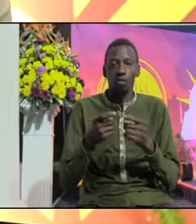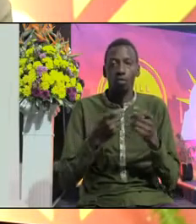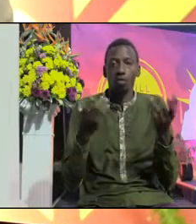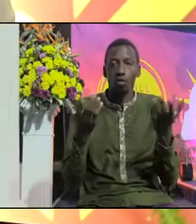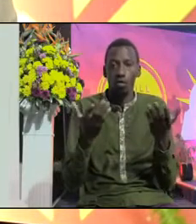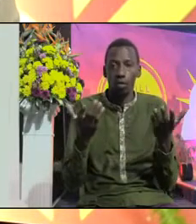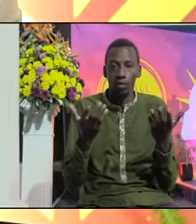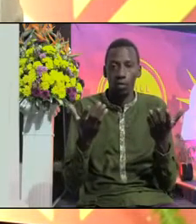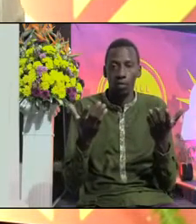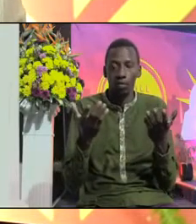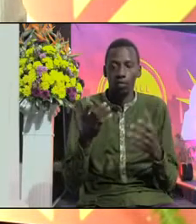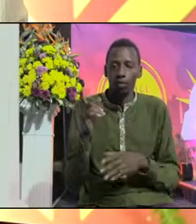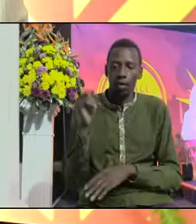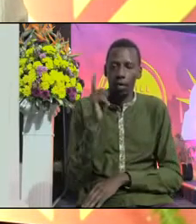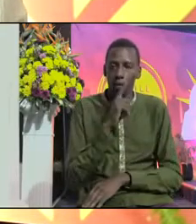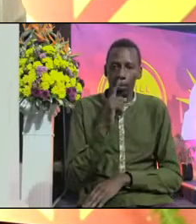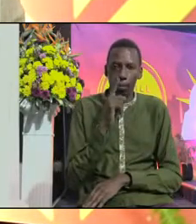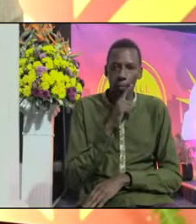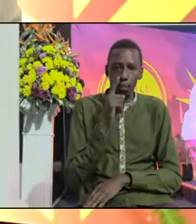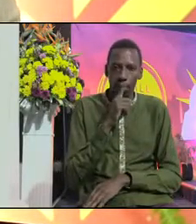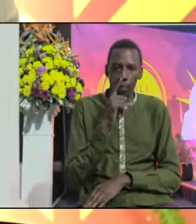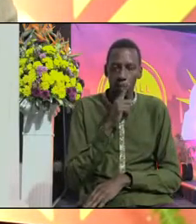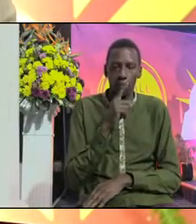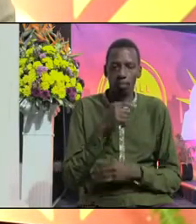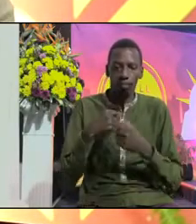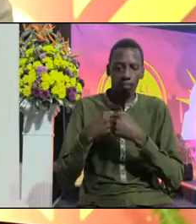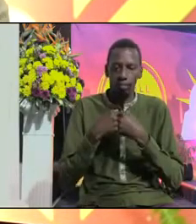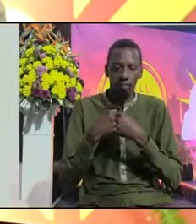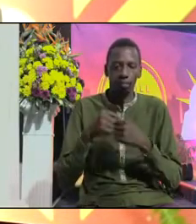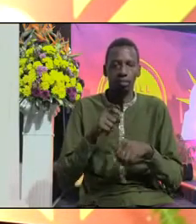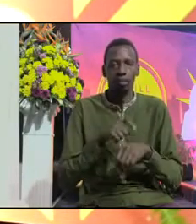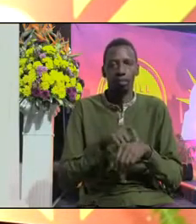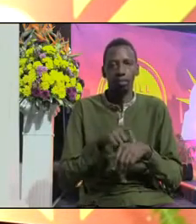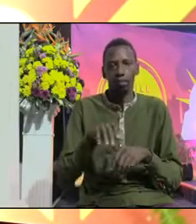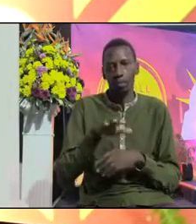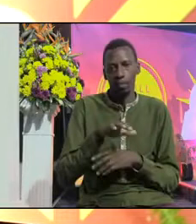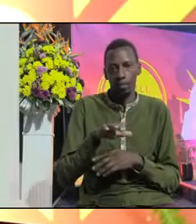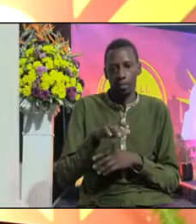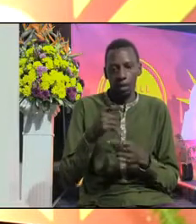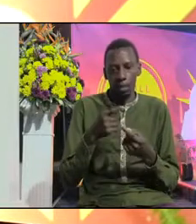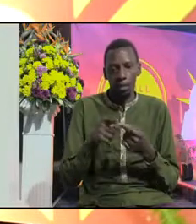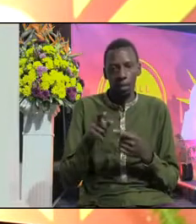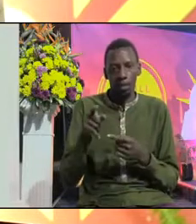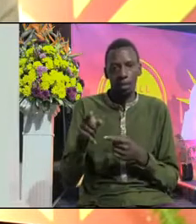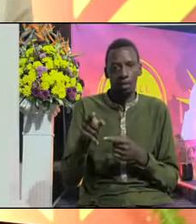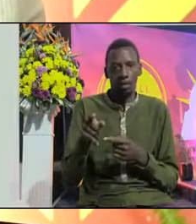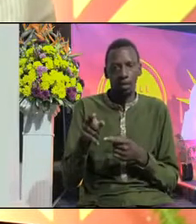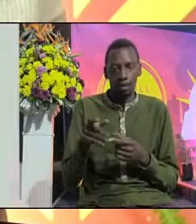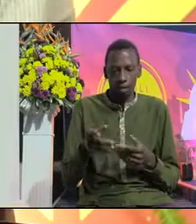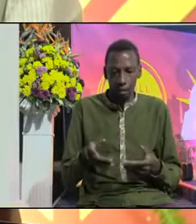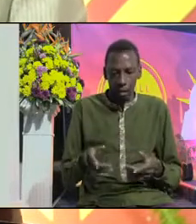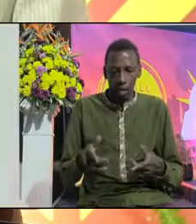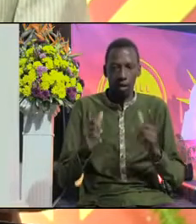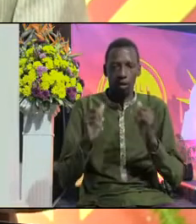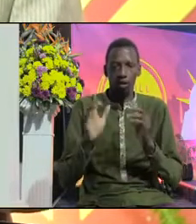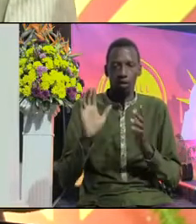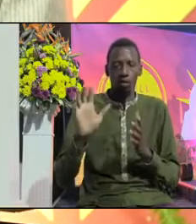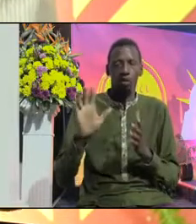some adverse circumstances. But he did not let nor allow